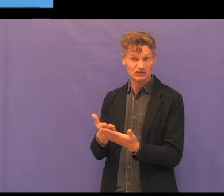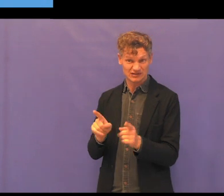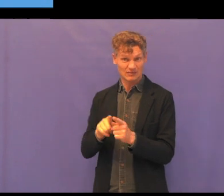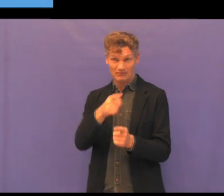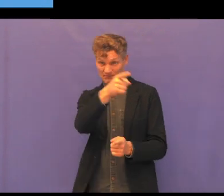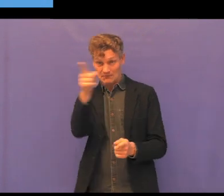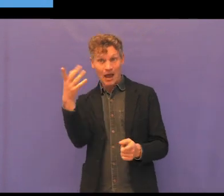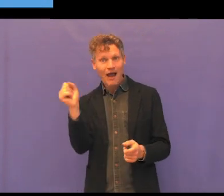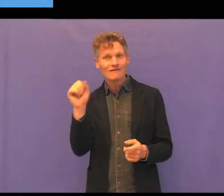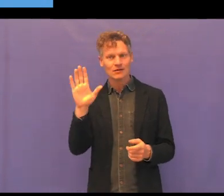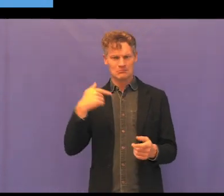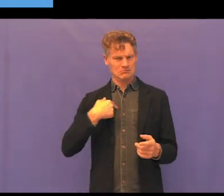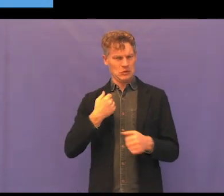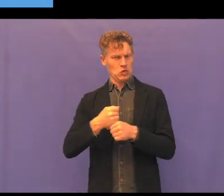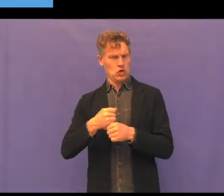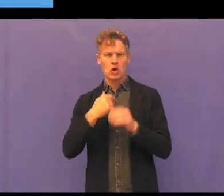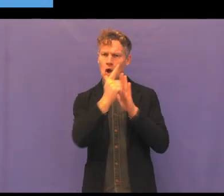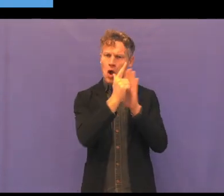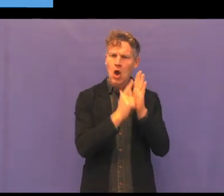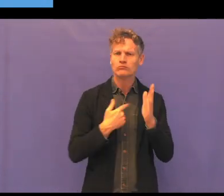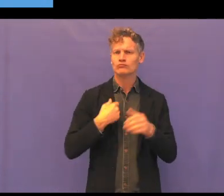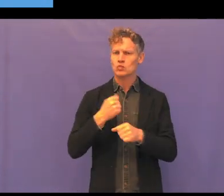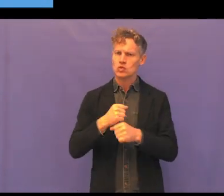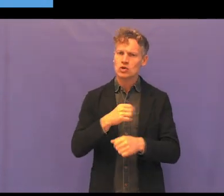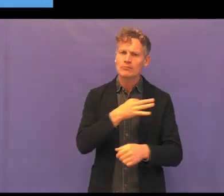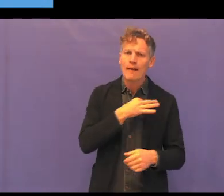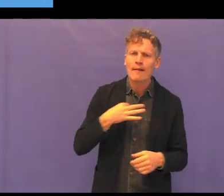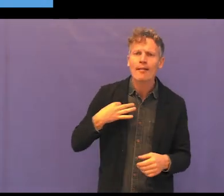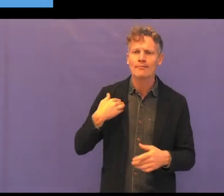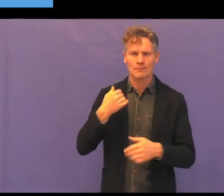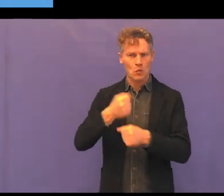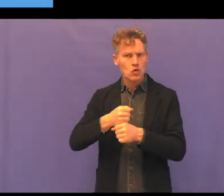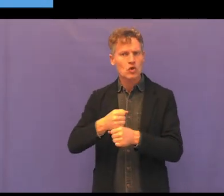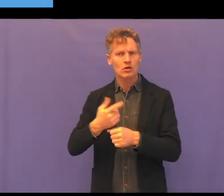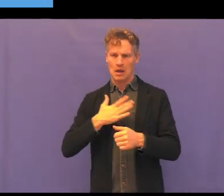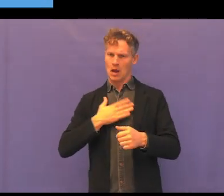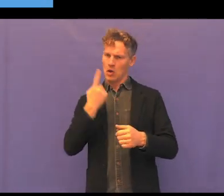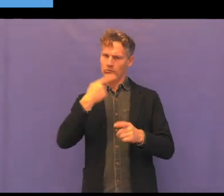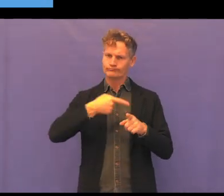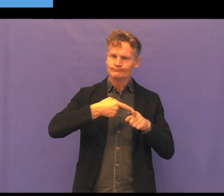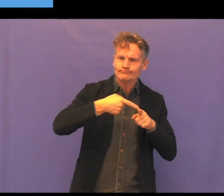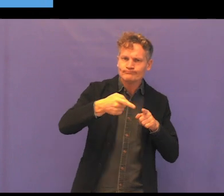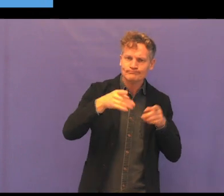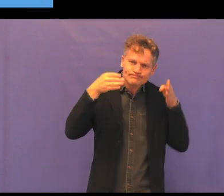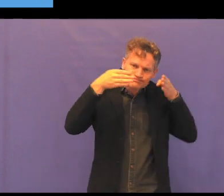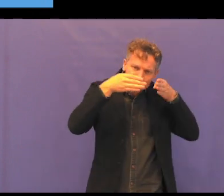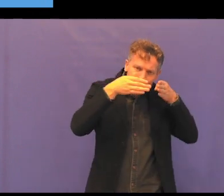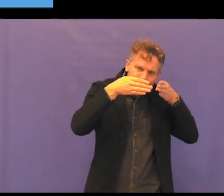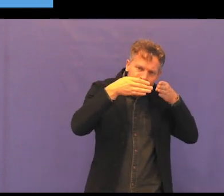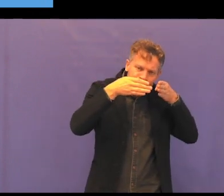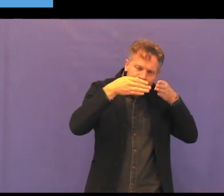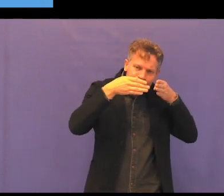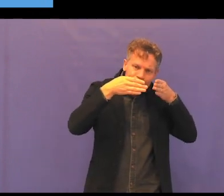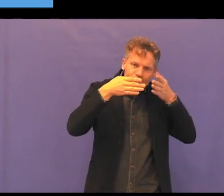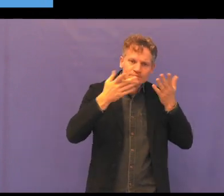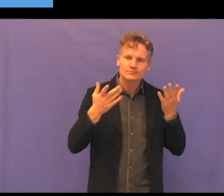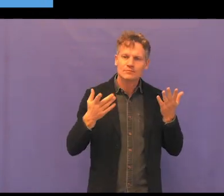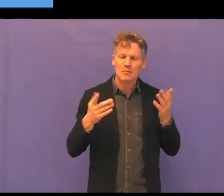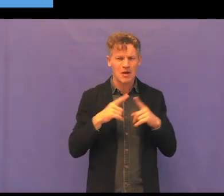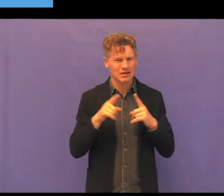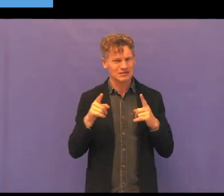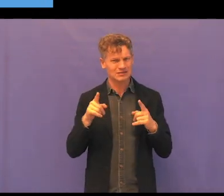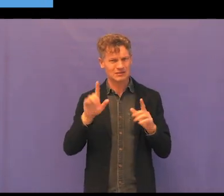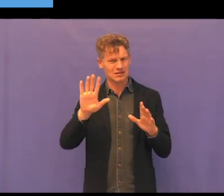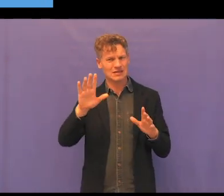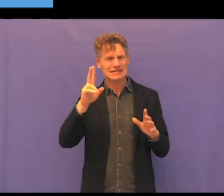other hand, if you look at the biographies of most translators, indeed I suspect most of you here in the room,